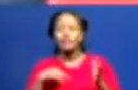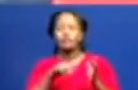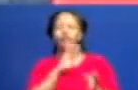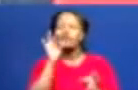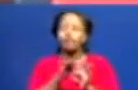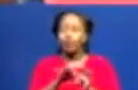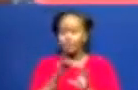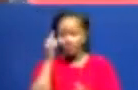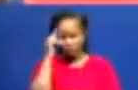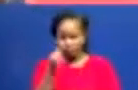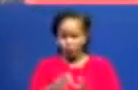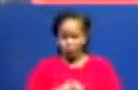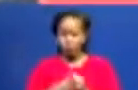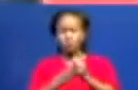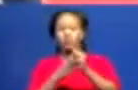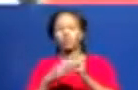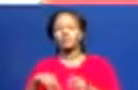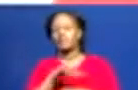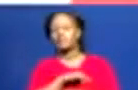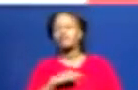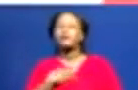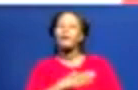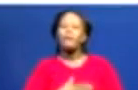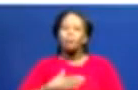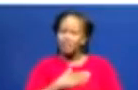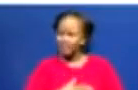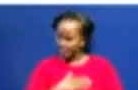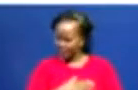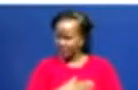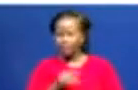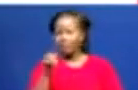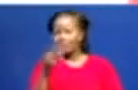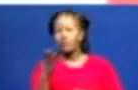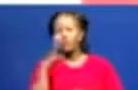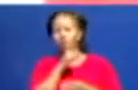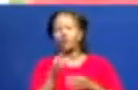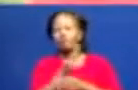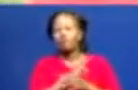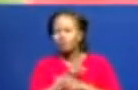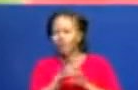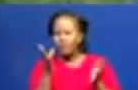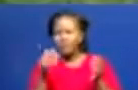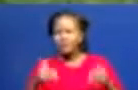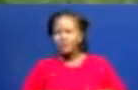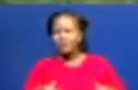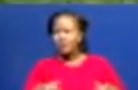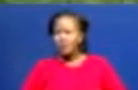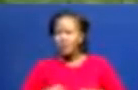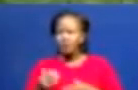wenye wanaweza tuongoza. Tafadhali, tusitumie vijana vibaya kwa njia ya kuleta vita